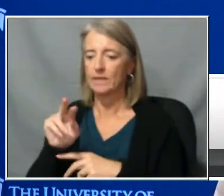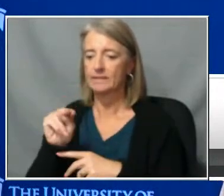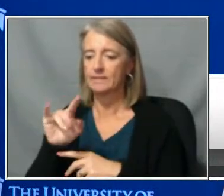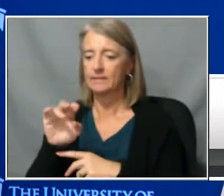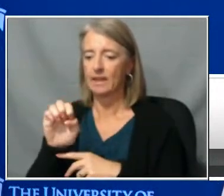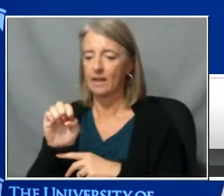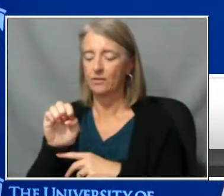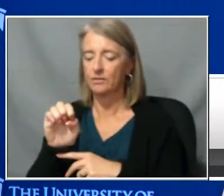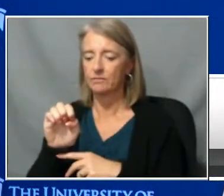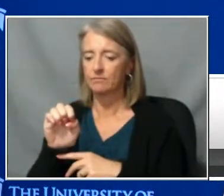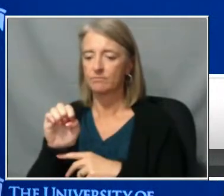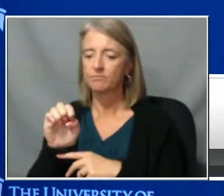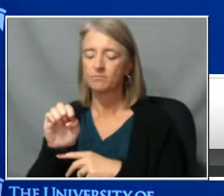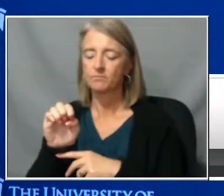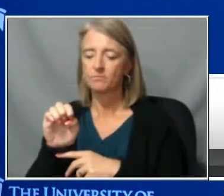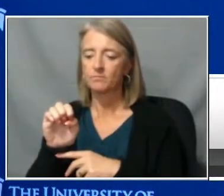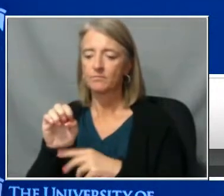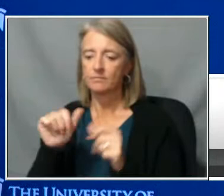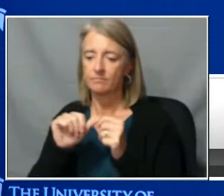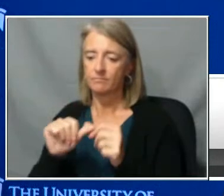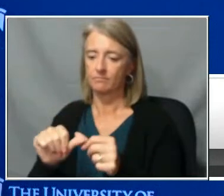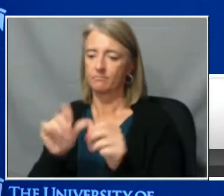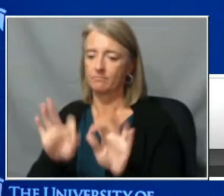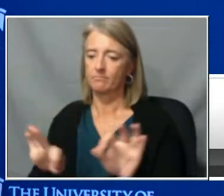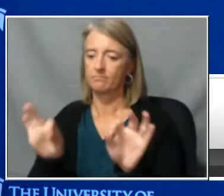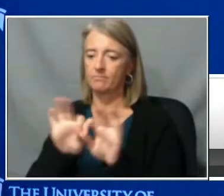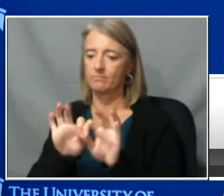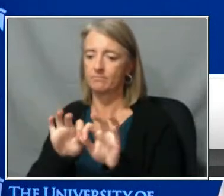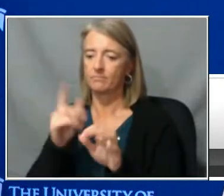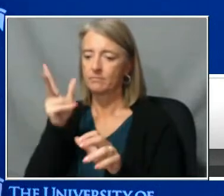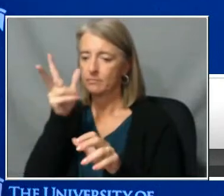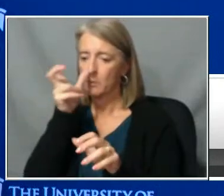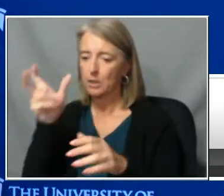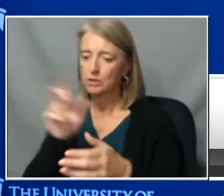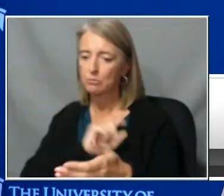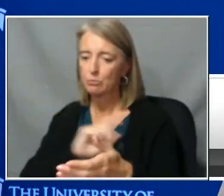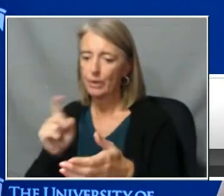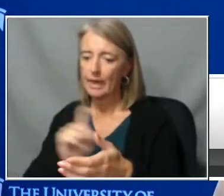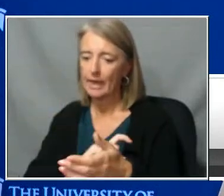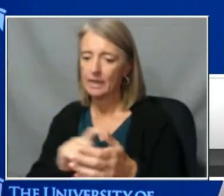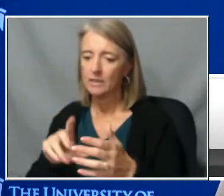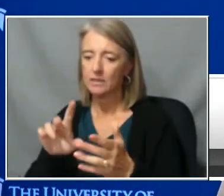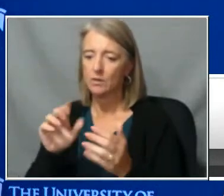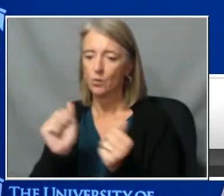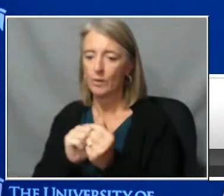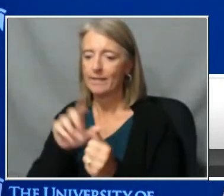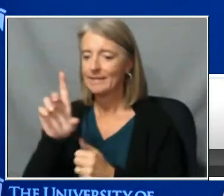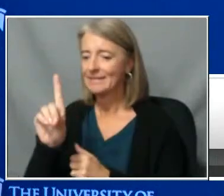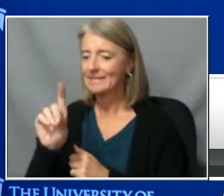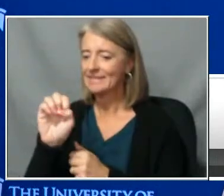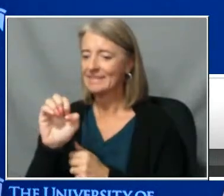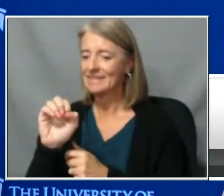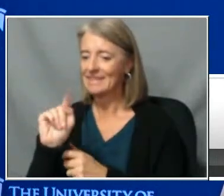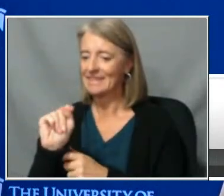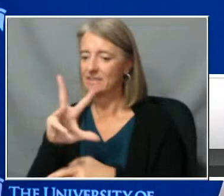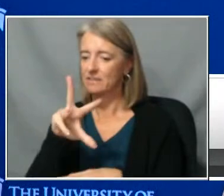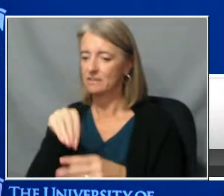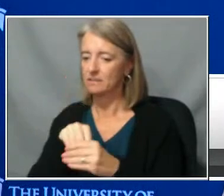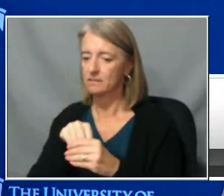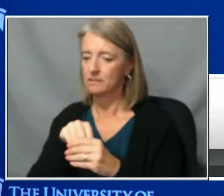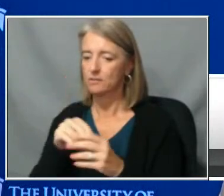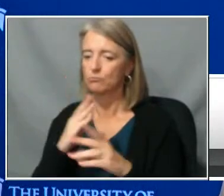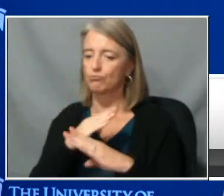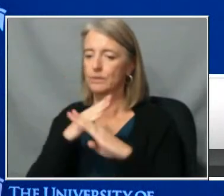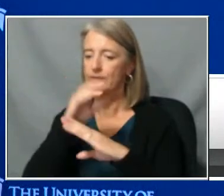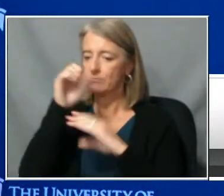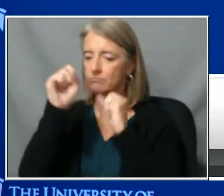so that's why it's important to continue to use bug spray with DEET in it to help prevent those mosquito bites and infection